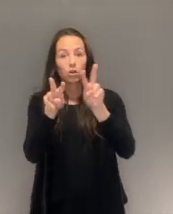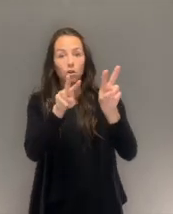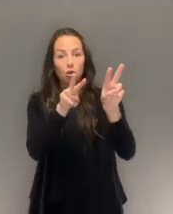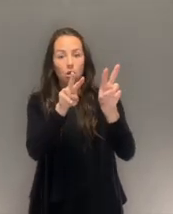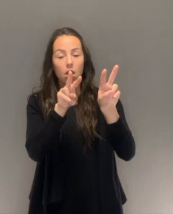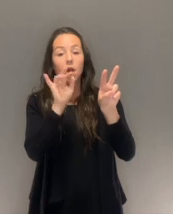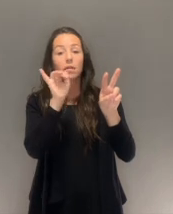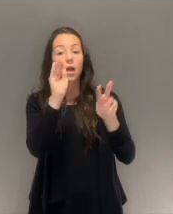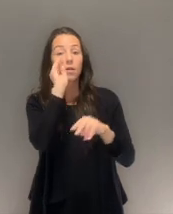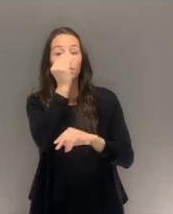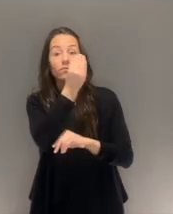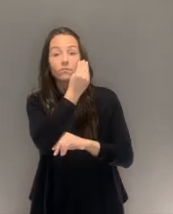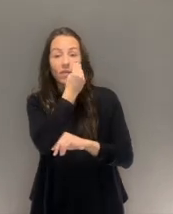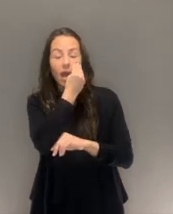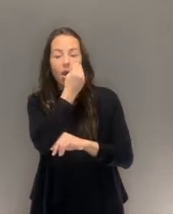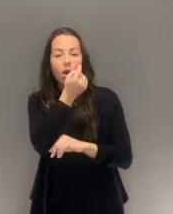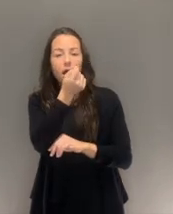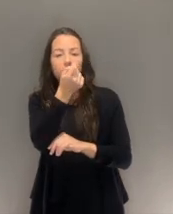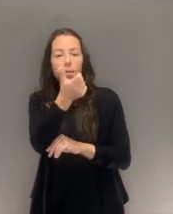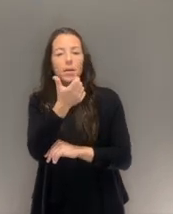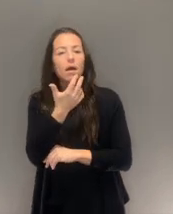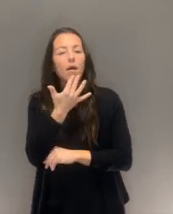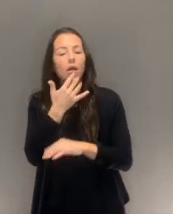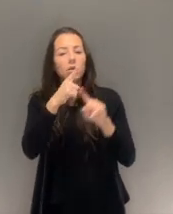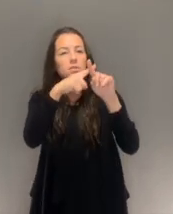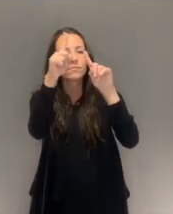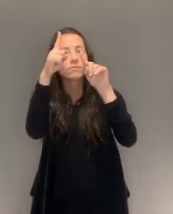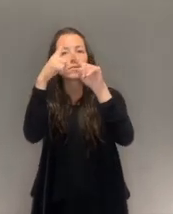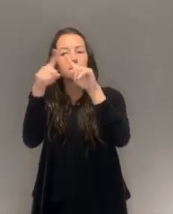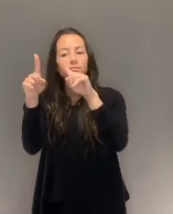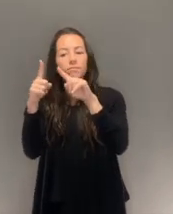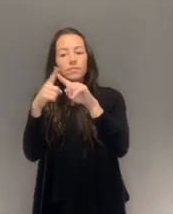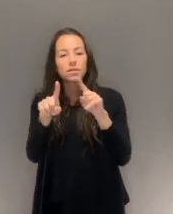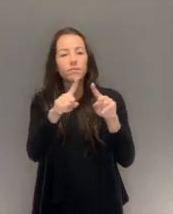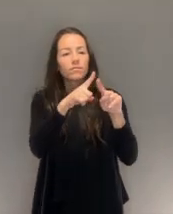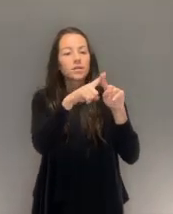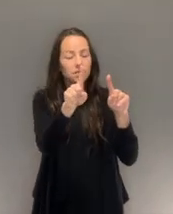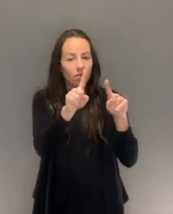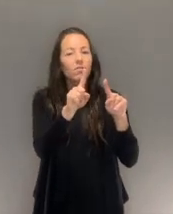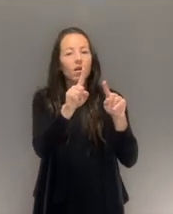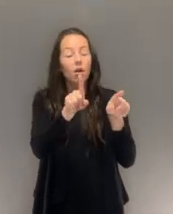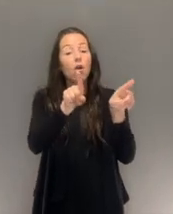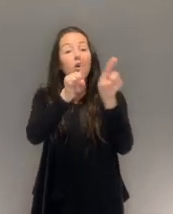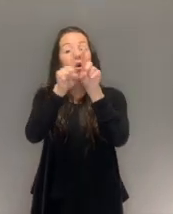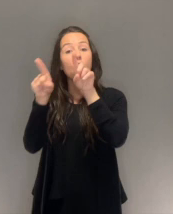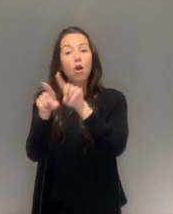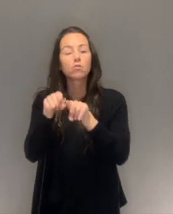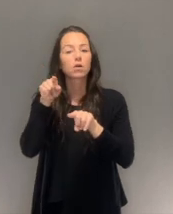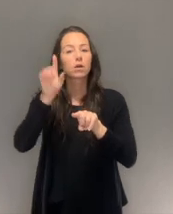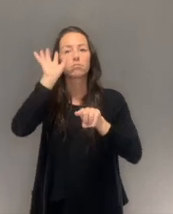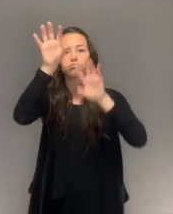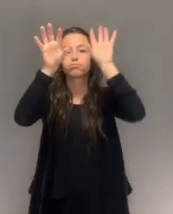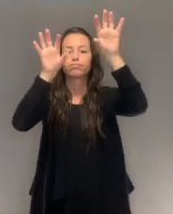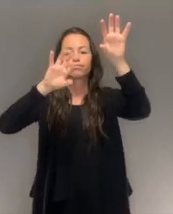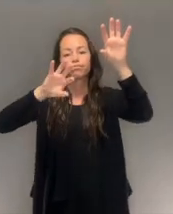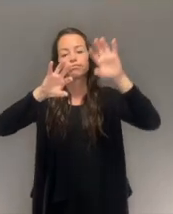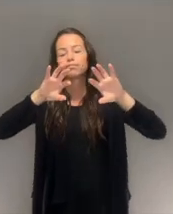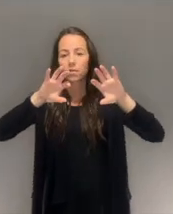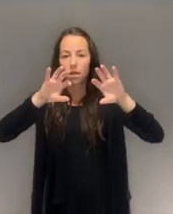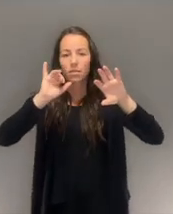of the flowers are slightly different colors. Also, the apparently random assortment of